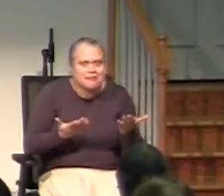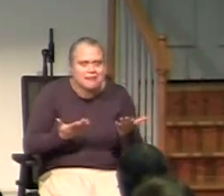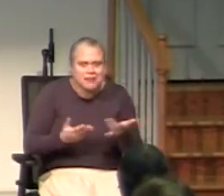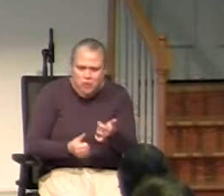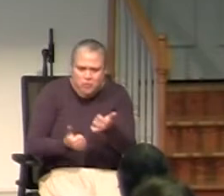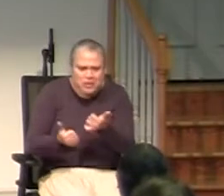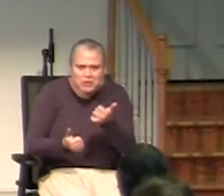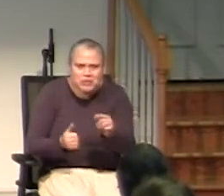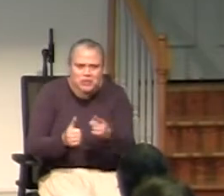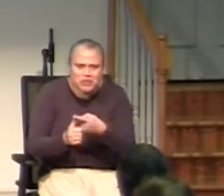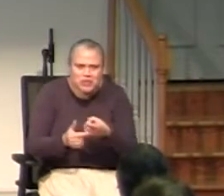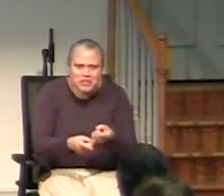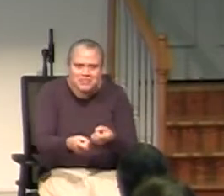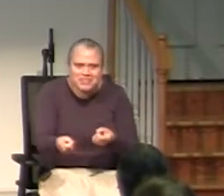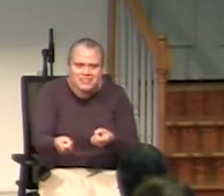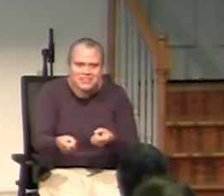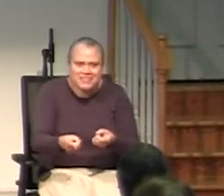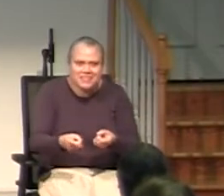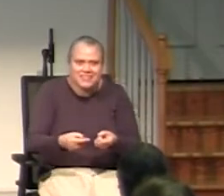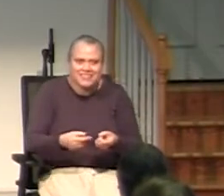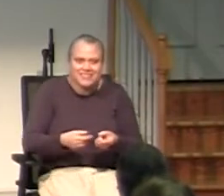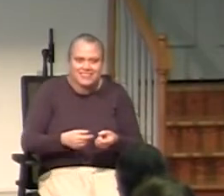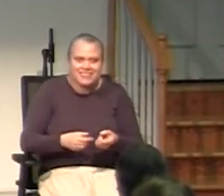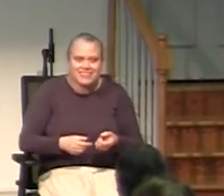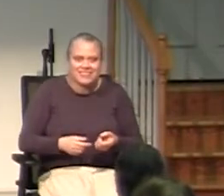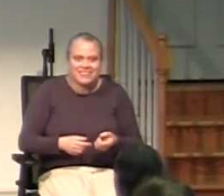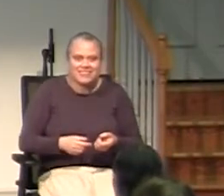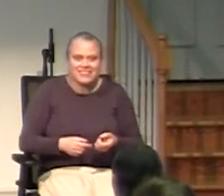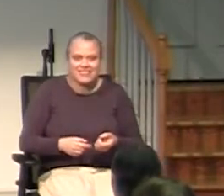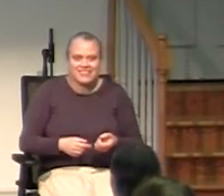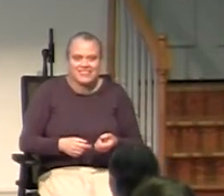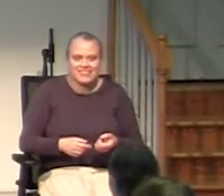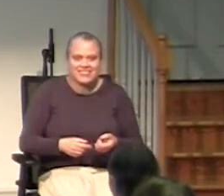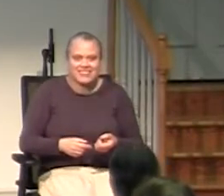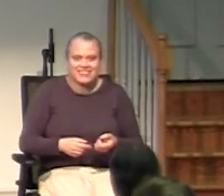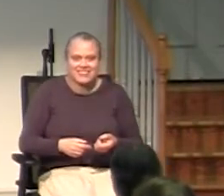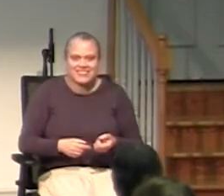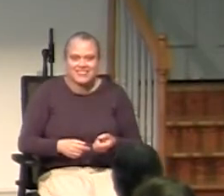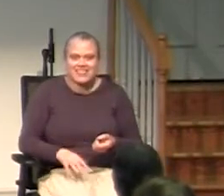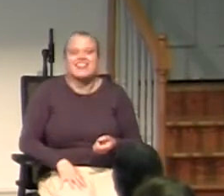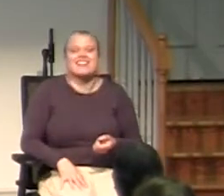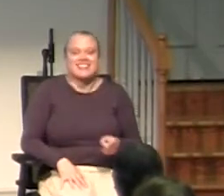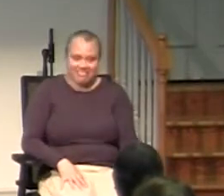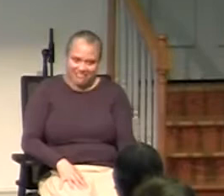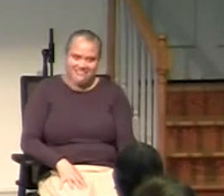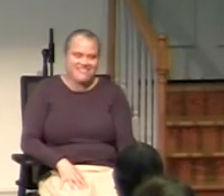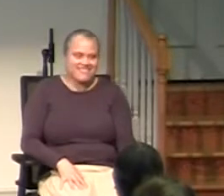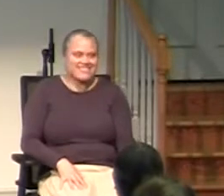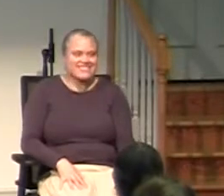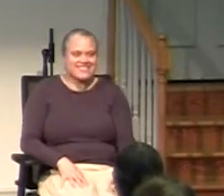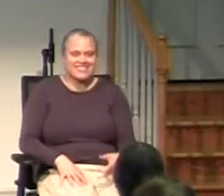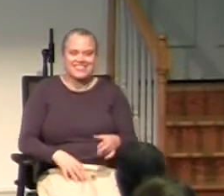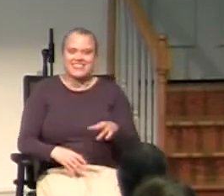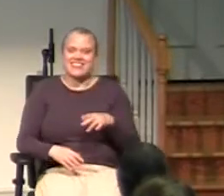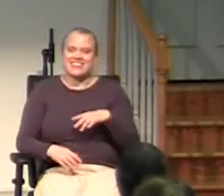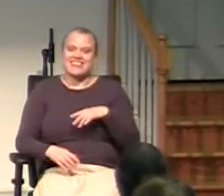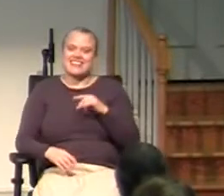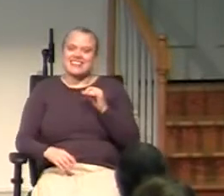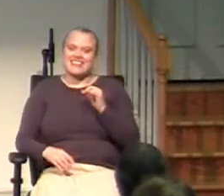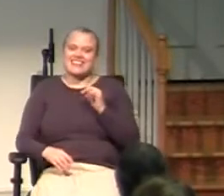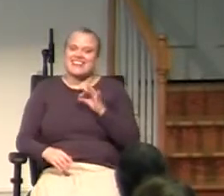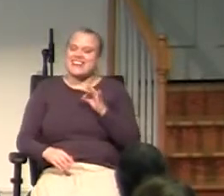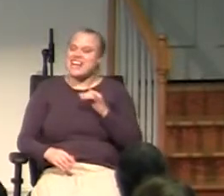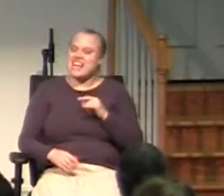If someone would put a probe in your brain to the shoe tying memory, you would bend over